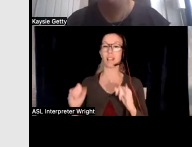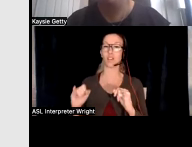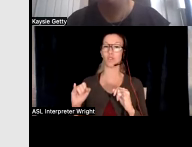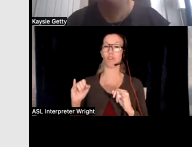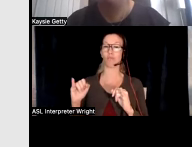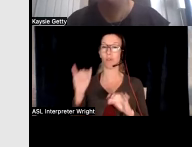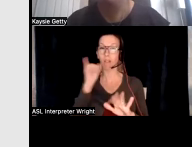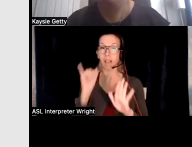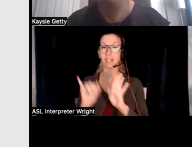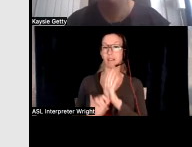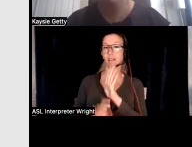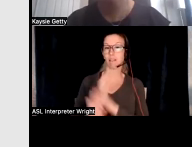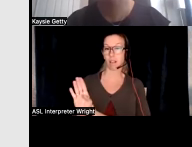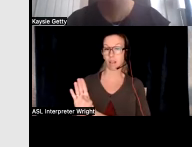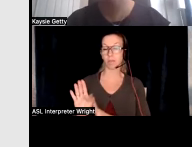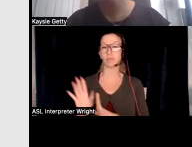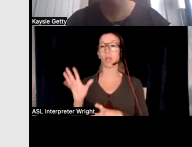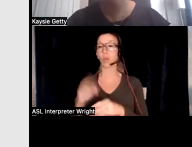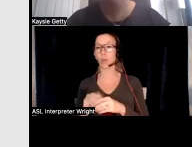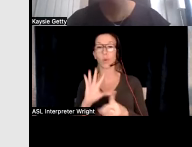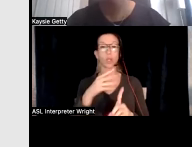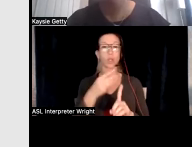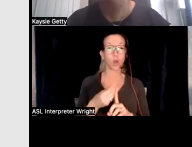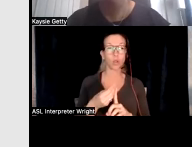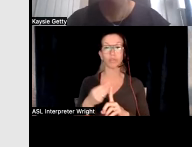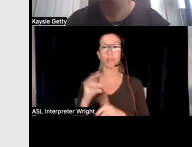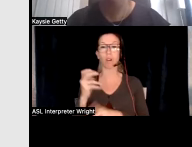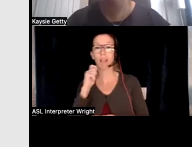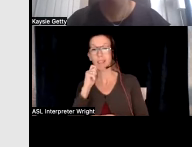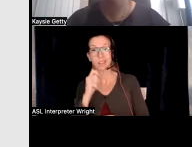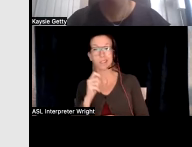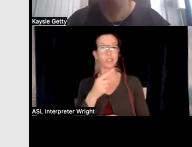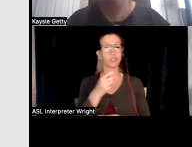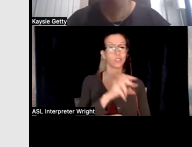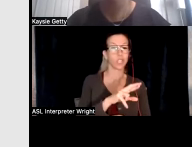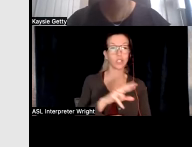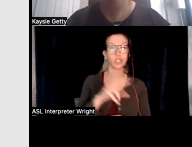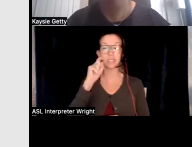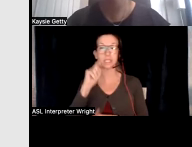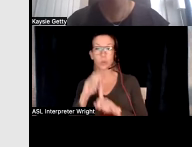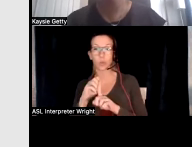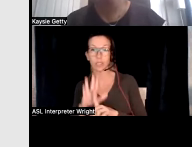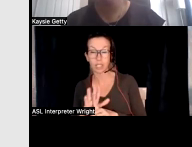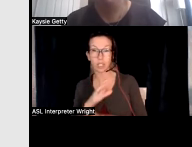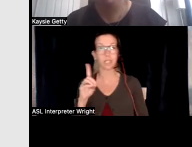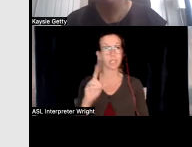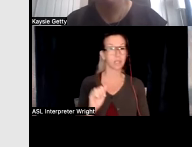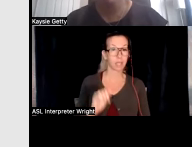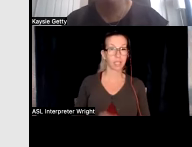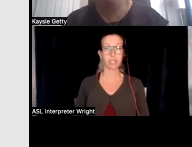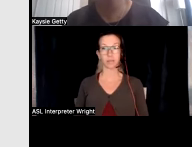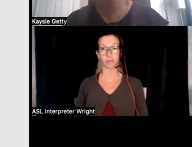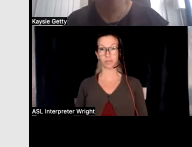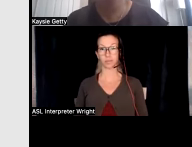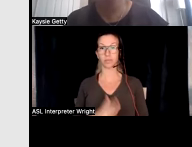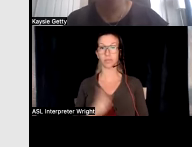identity development, including culture, ethnicities, gender, social, sexual and orientation and disabilities,